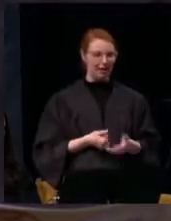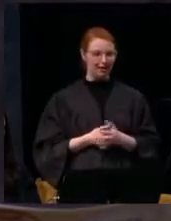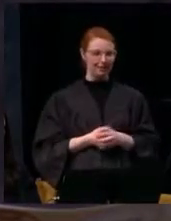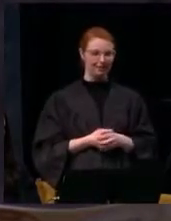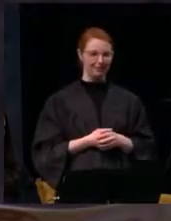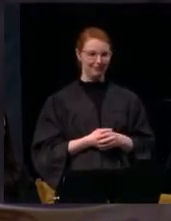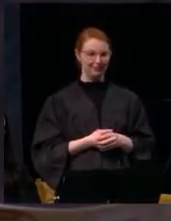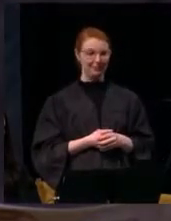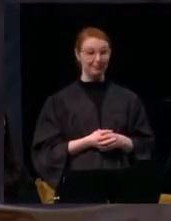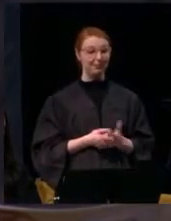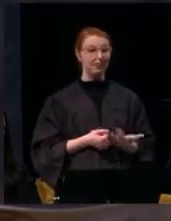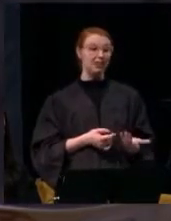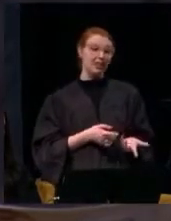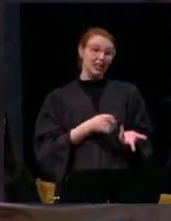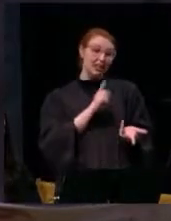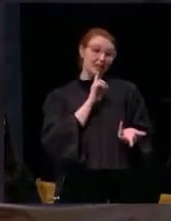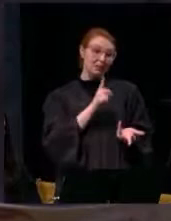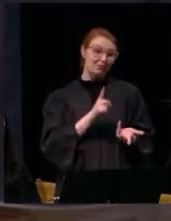And to an extent, this is true.